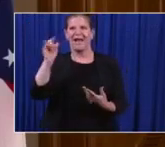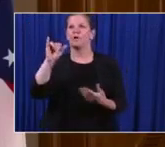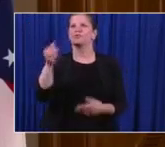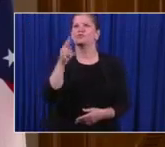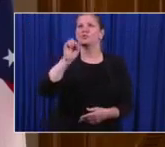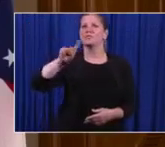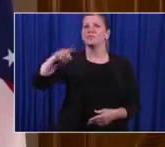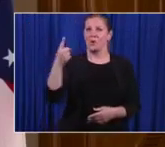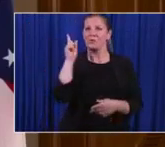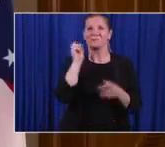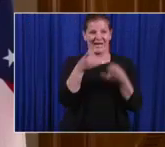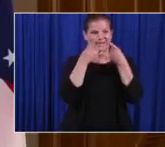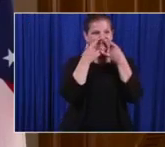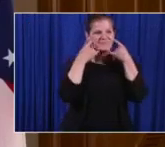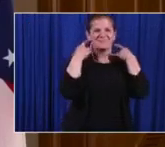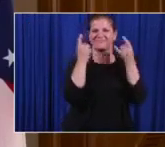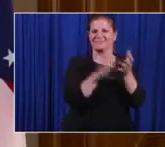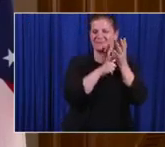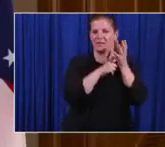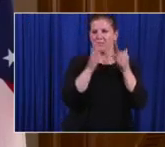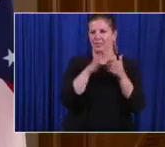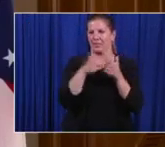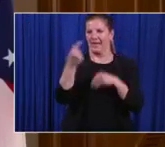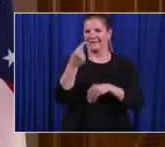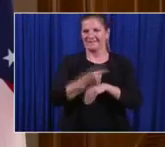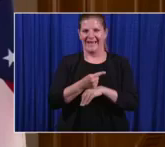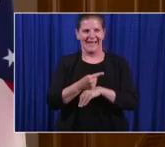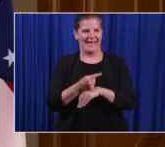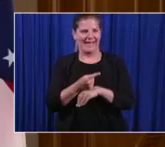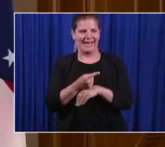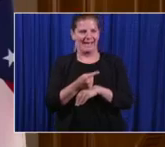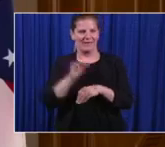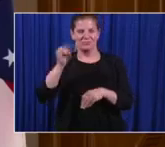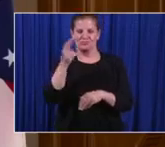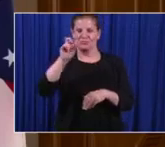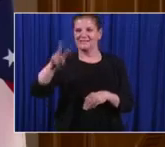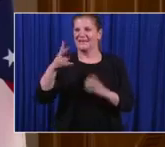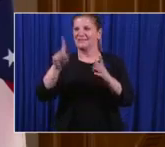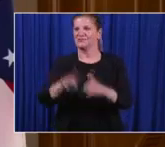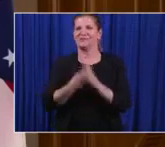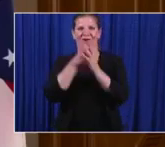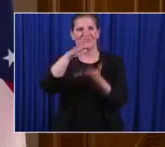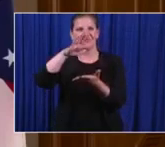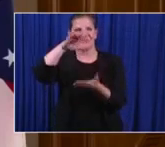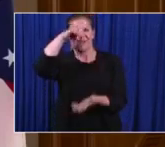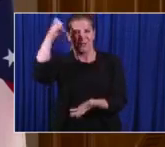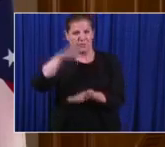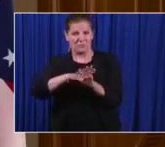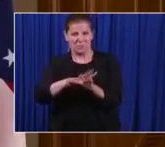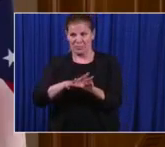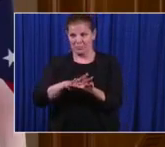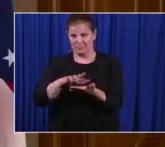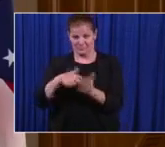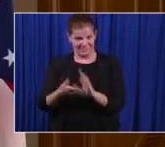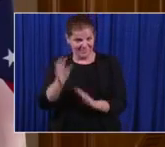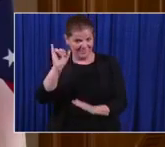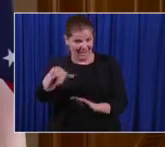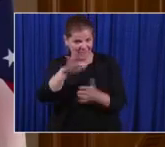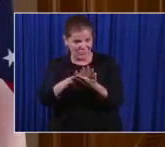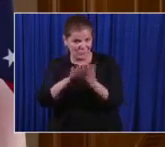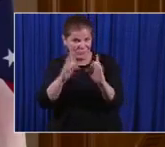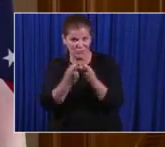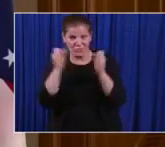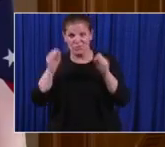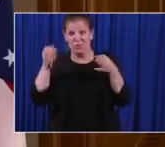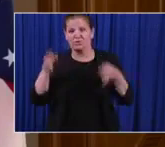have summer school or extended learning starting the morning of June 2nd, that school district could, in fact,